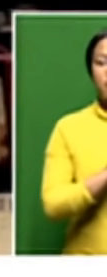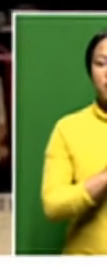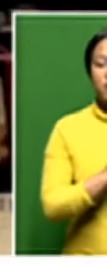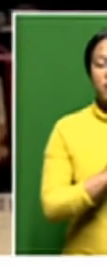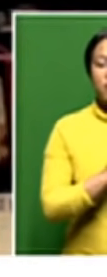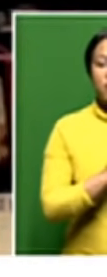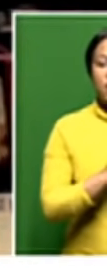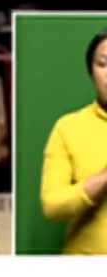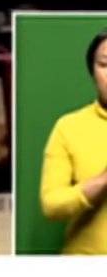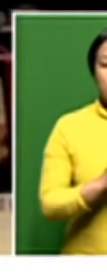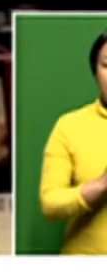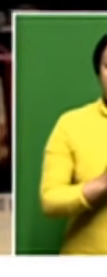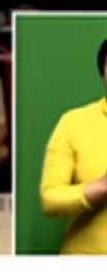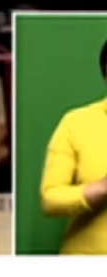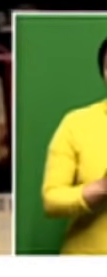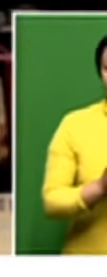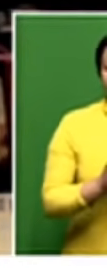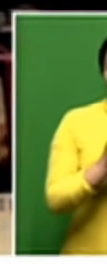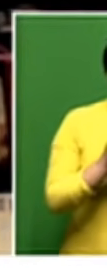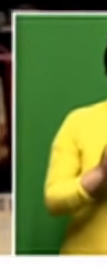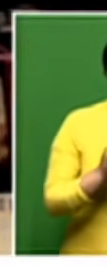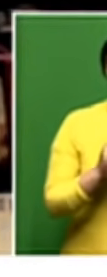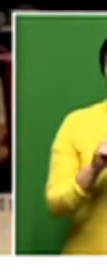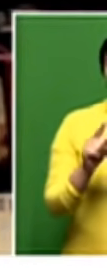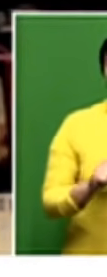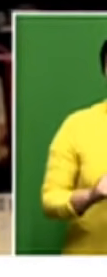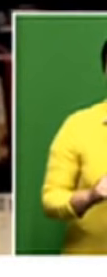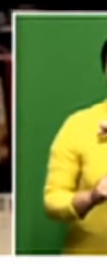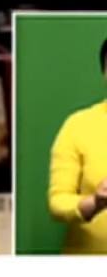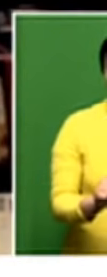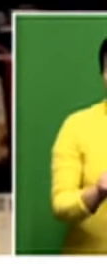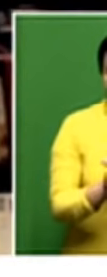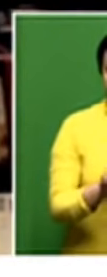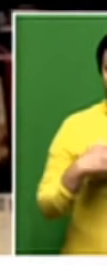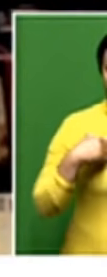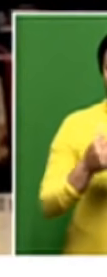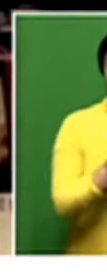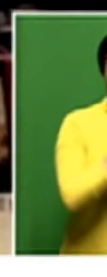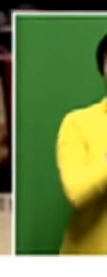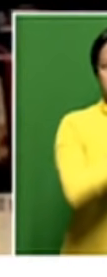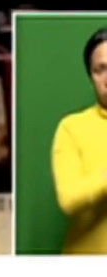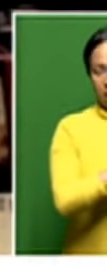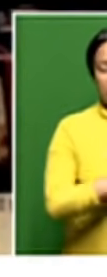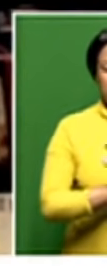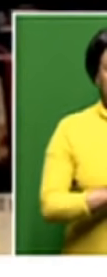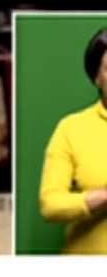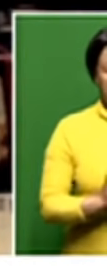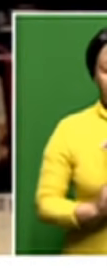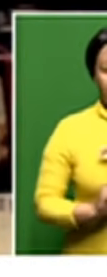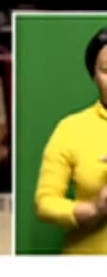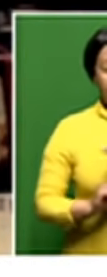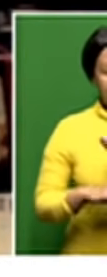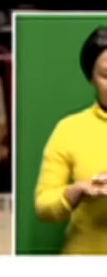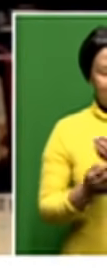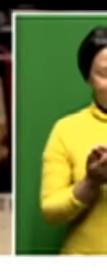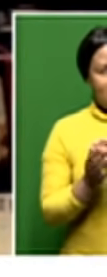the cost of having a consumer or consumers being impacted, their health being impacted by this, would be a lot